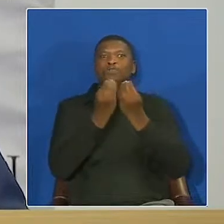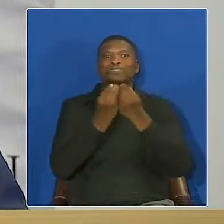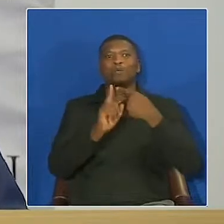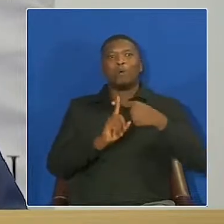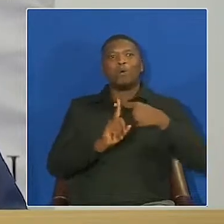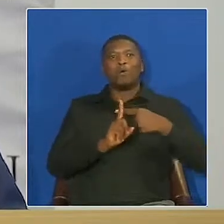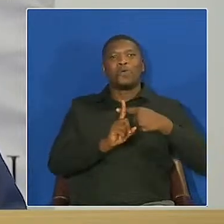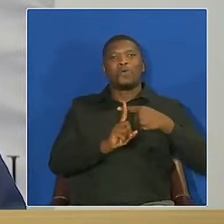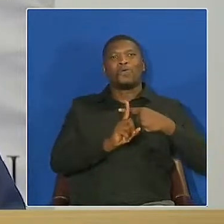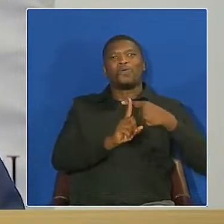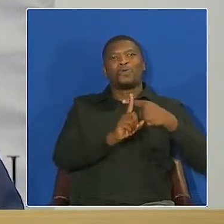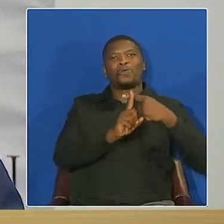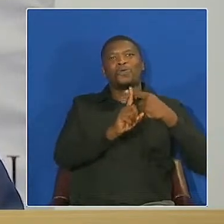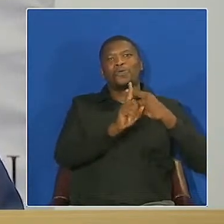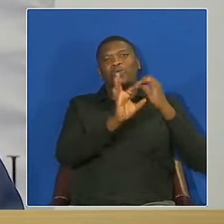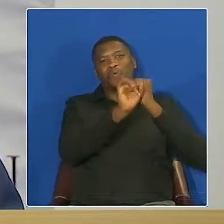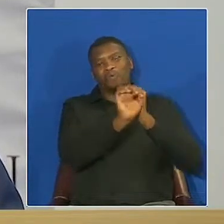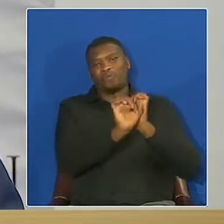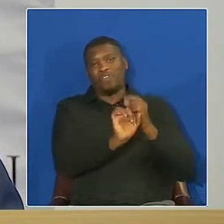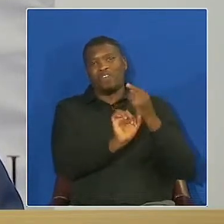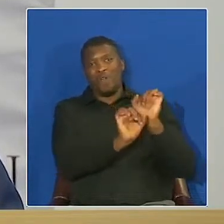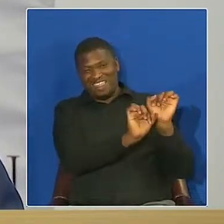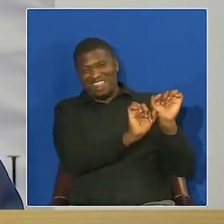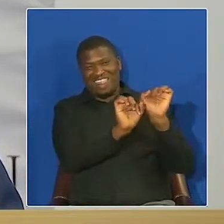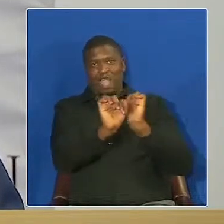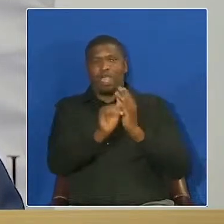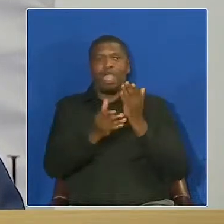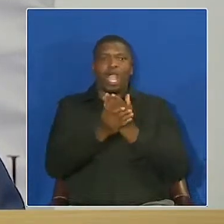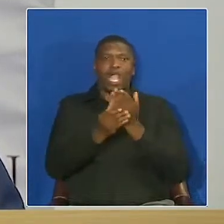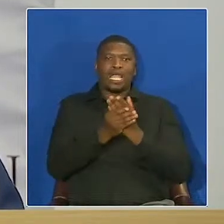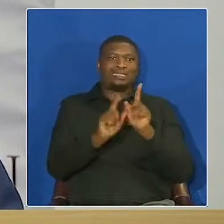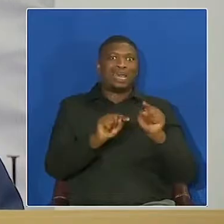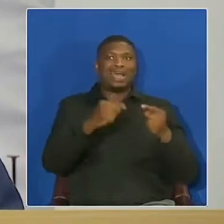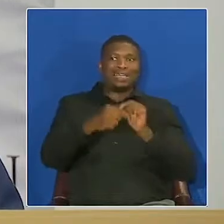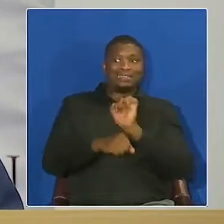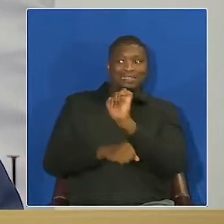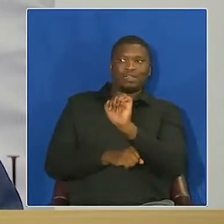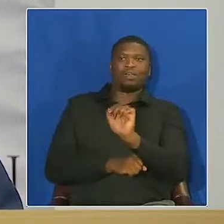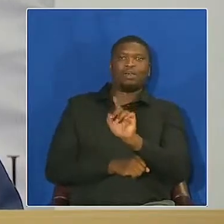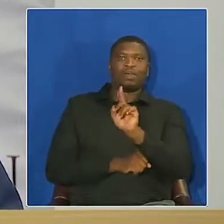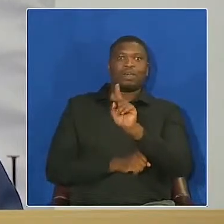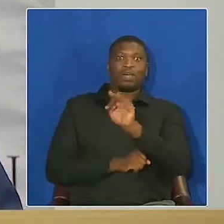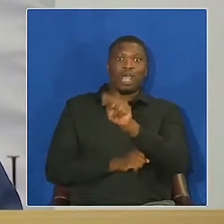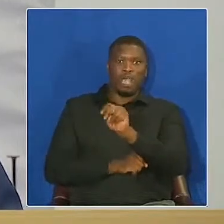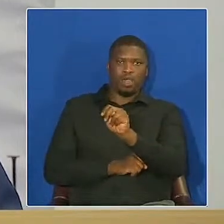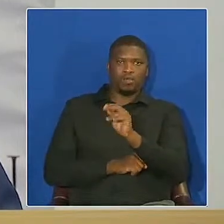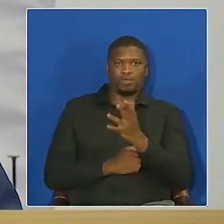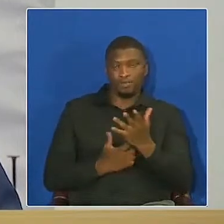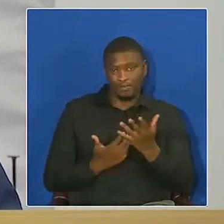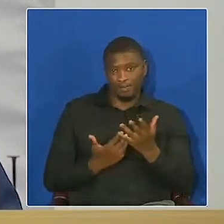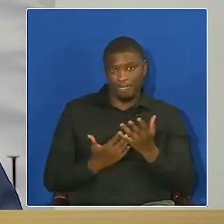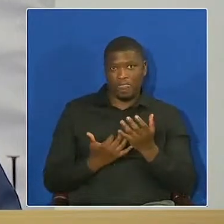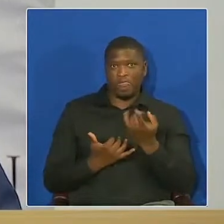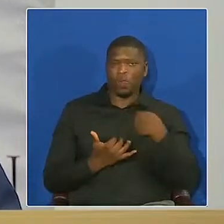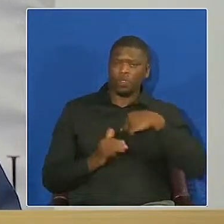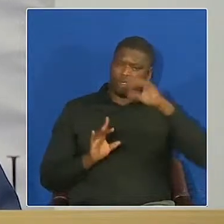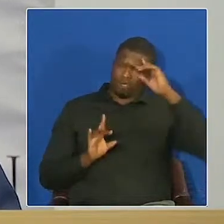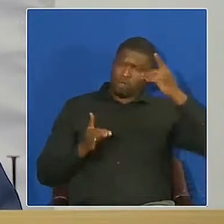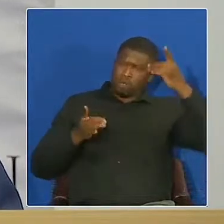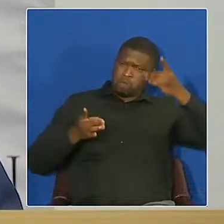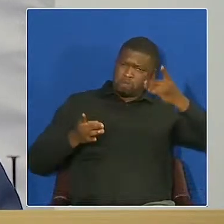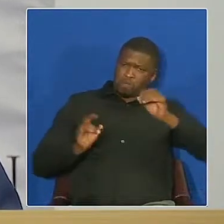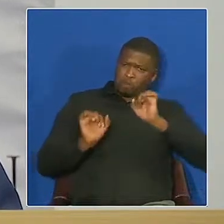well on the case against Khan. We are having that conclusion because it